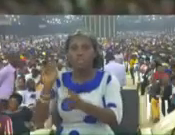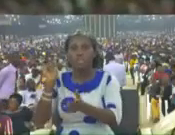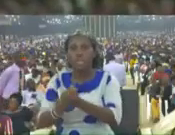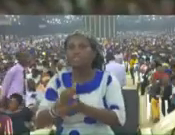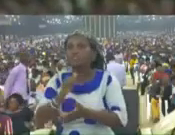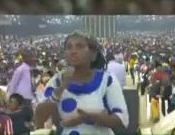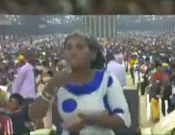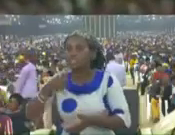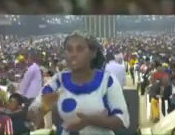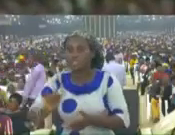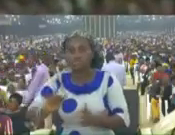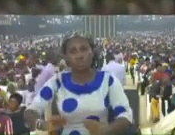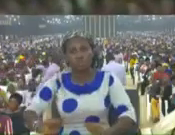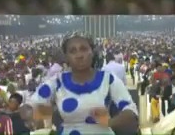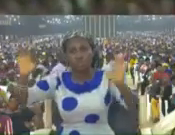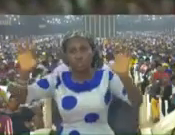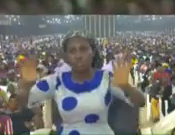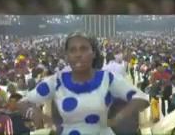Jesus Christ.